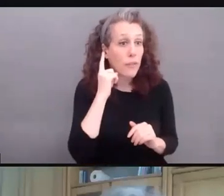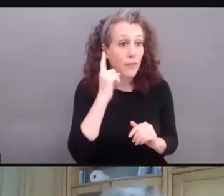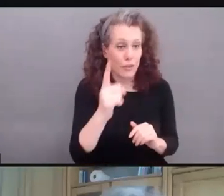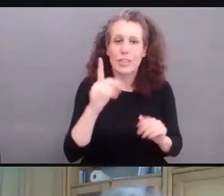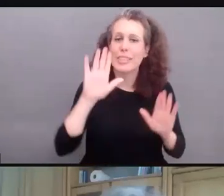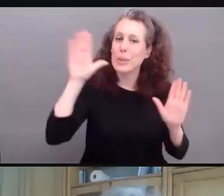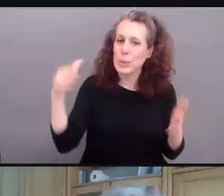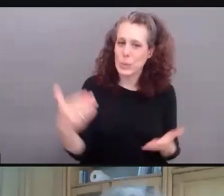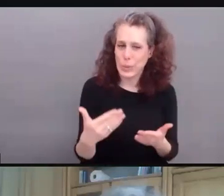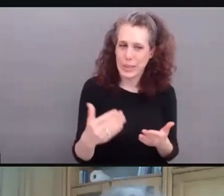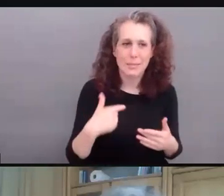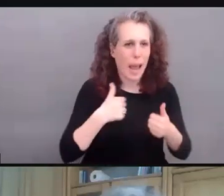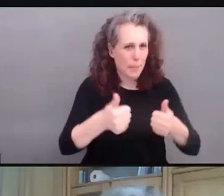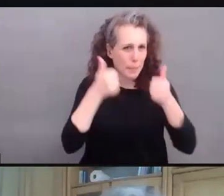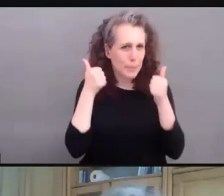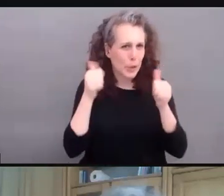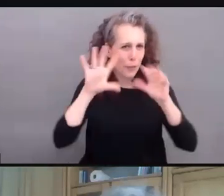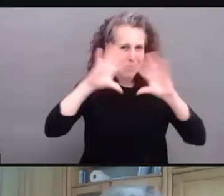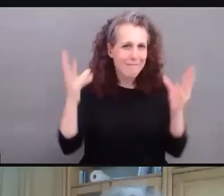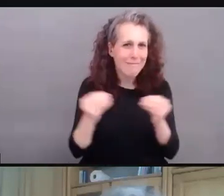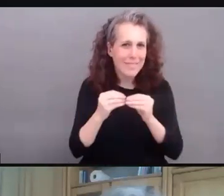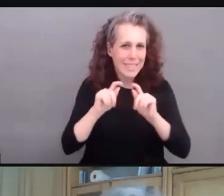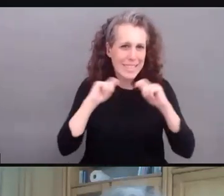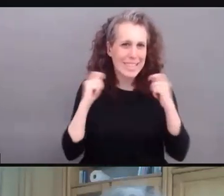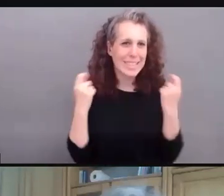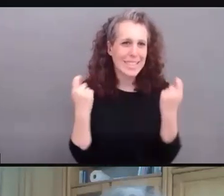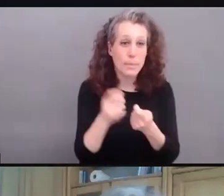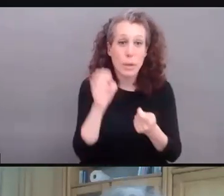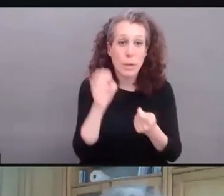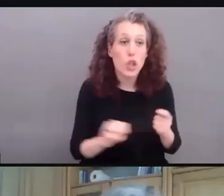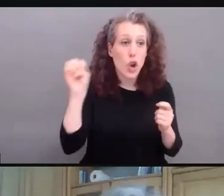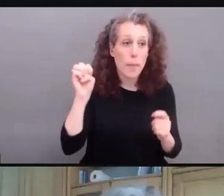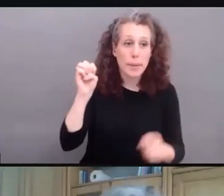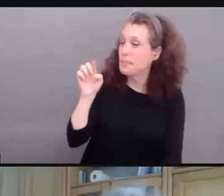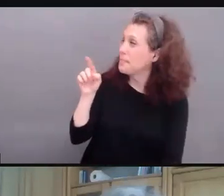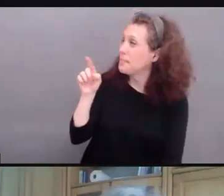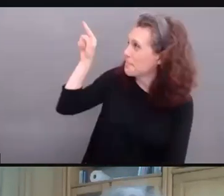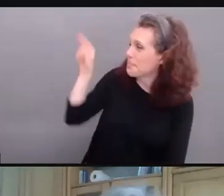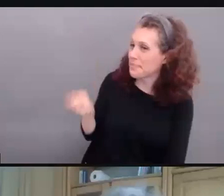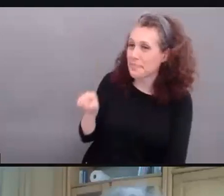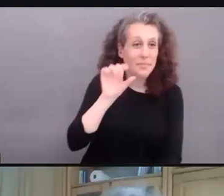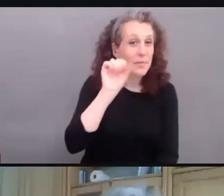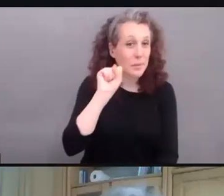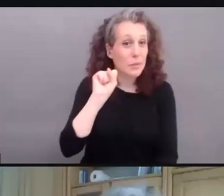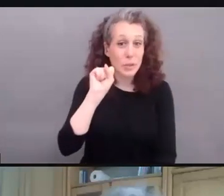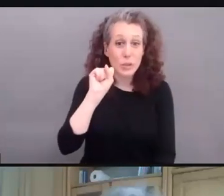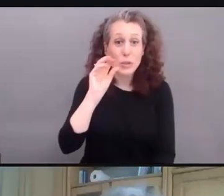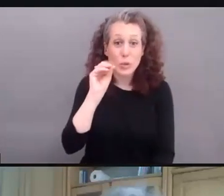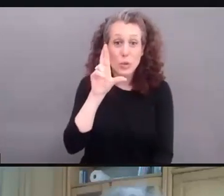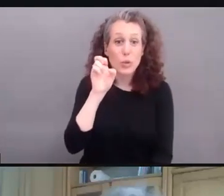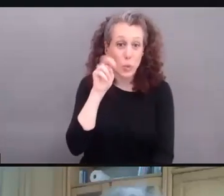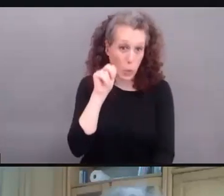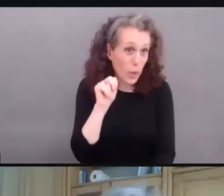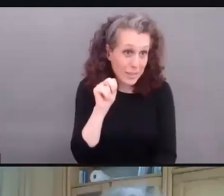introduce my great team coming all over Europe. Soren, as I already mentioned, is